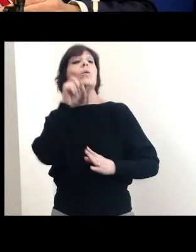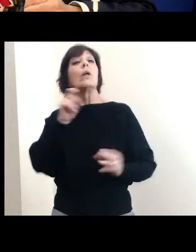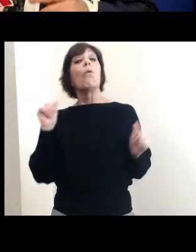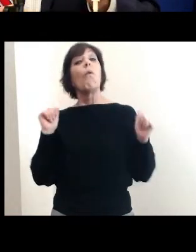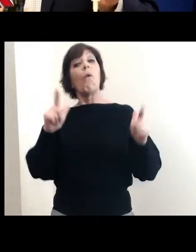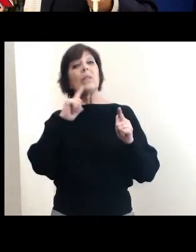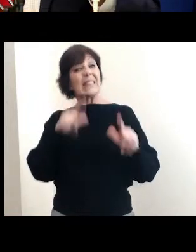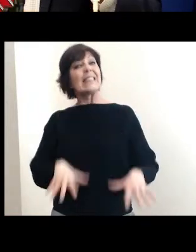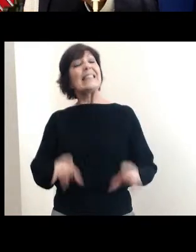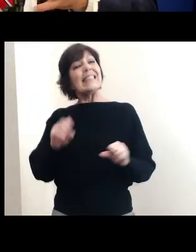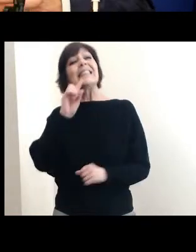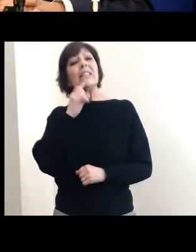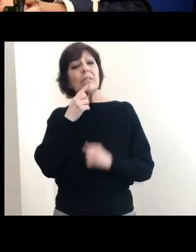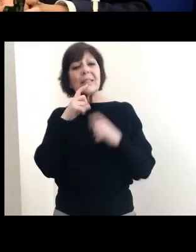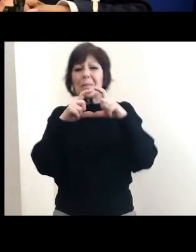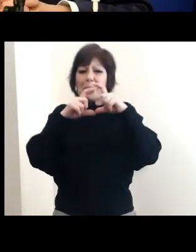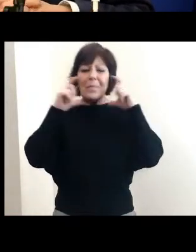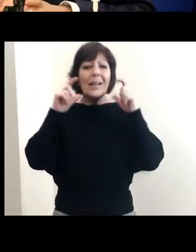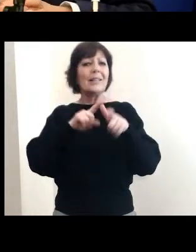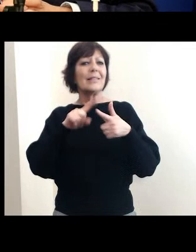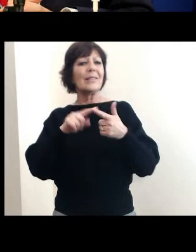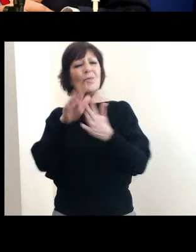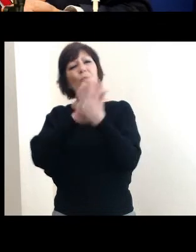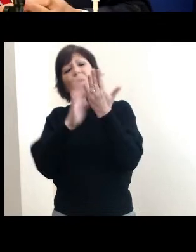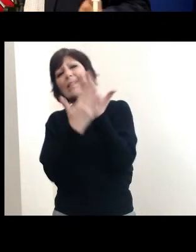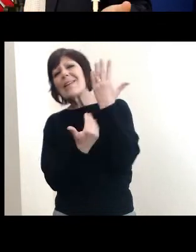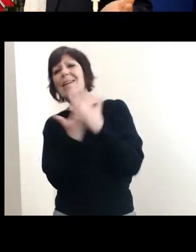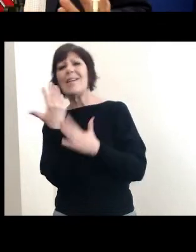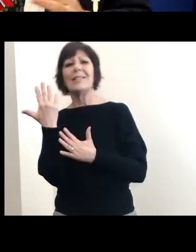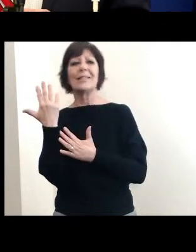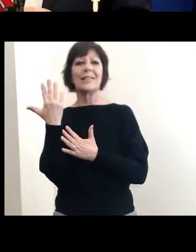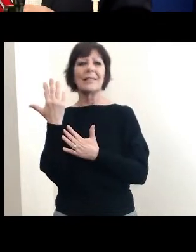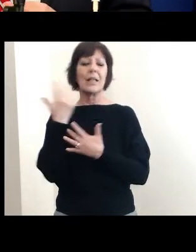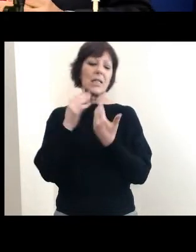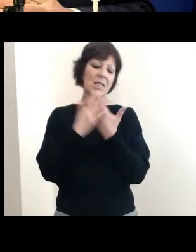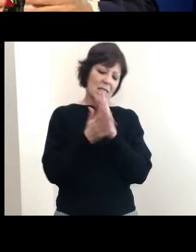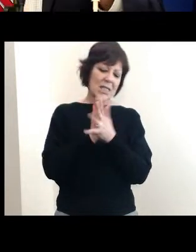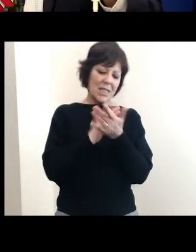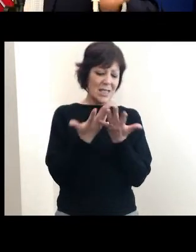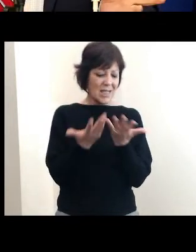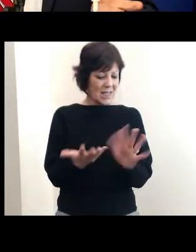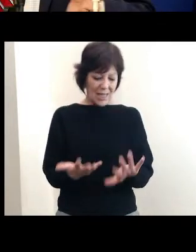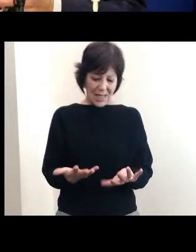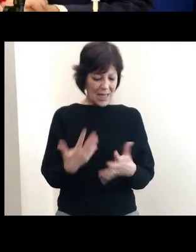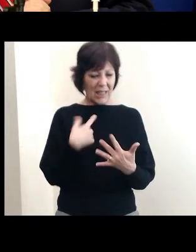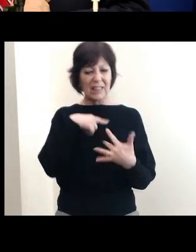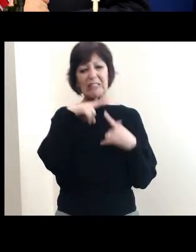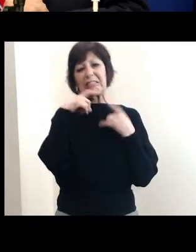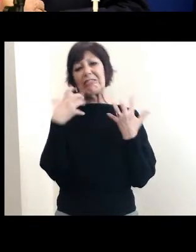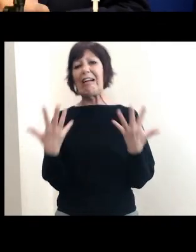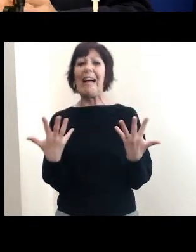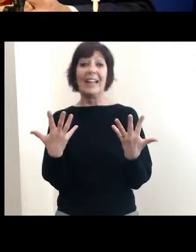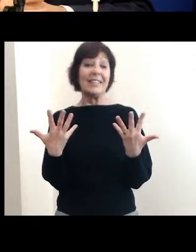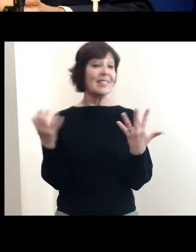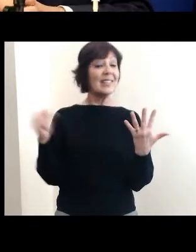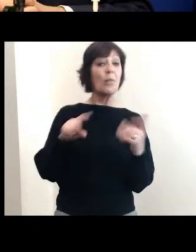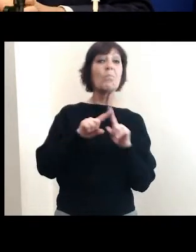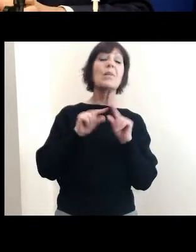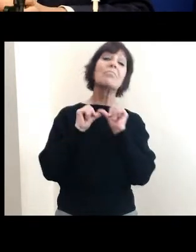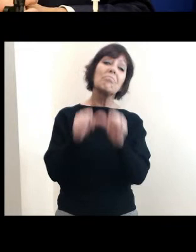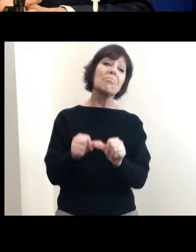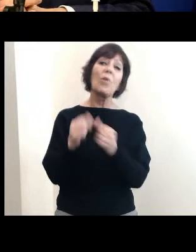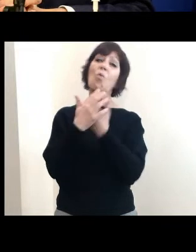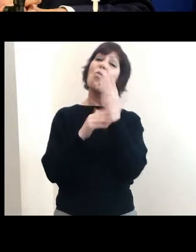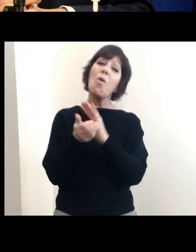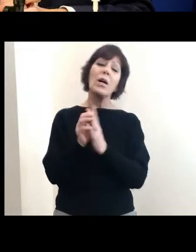take this seriously, wear a mask, wash your hands. I've been washing my hands so much, and basically they're dry as can be. We want